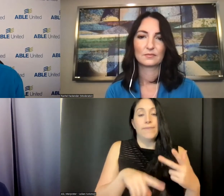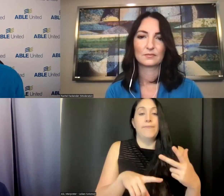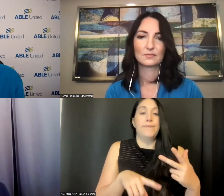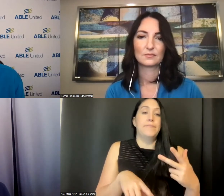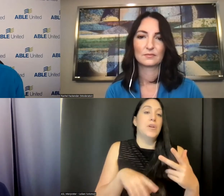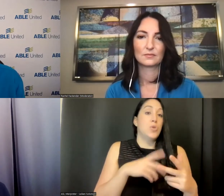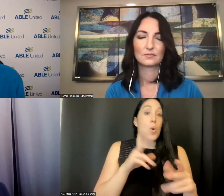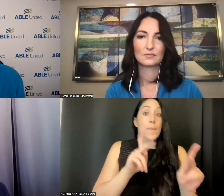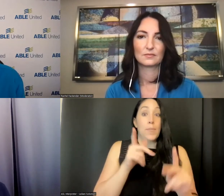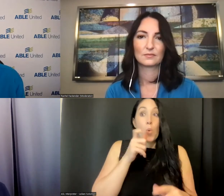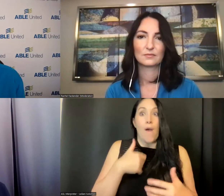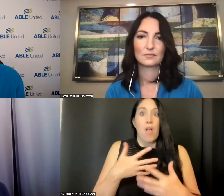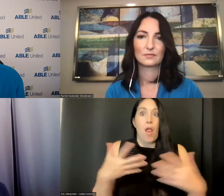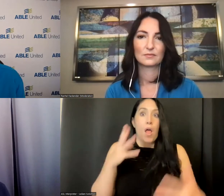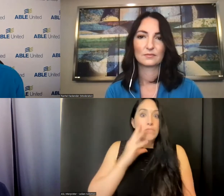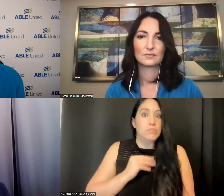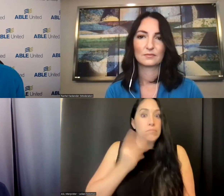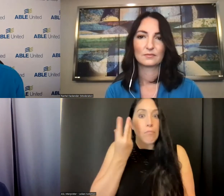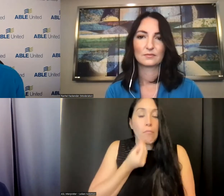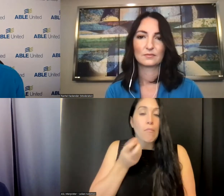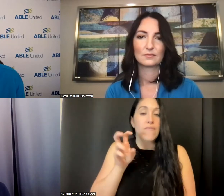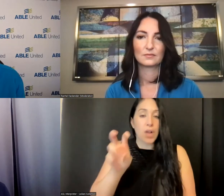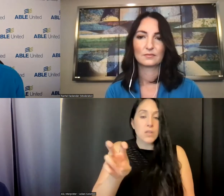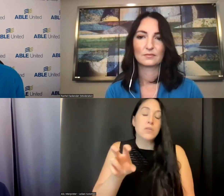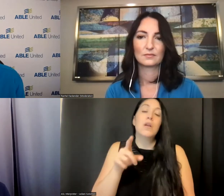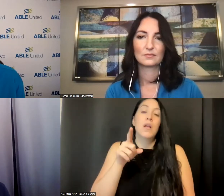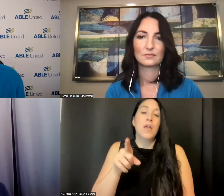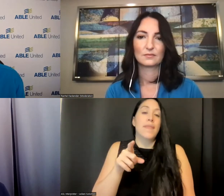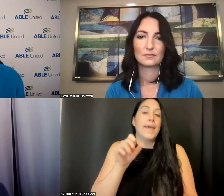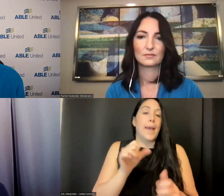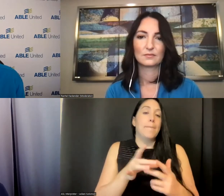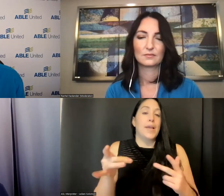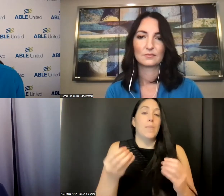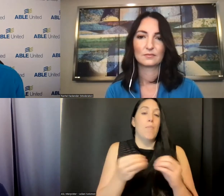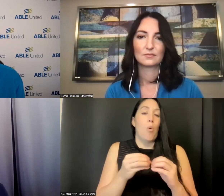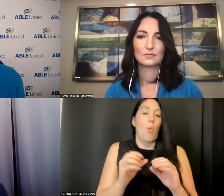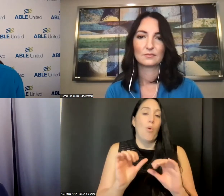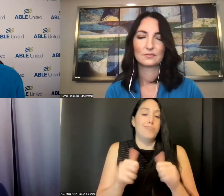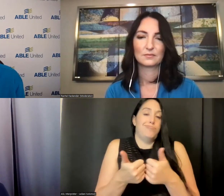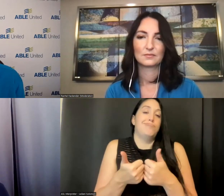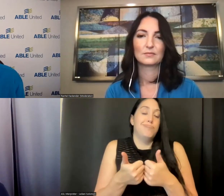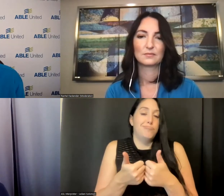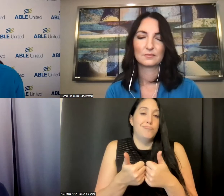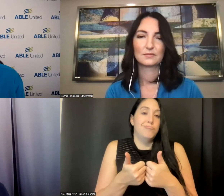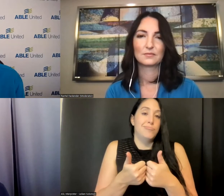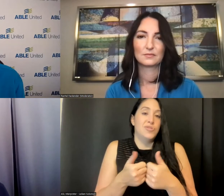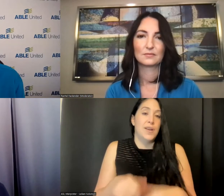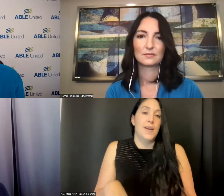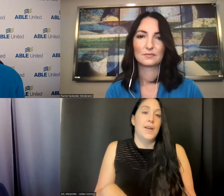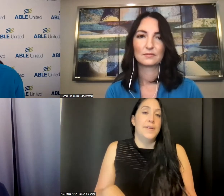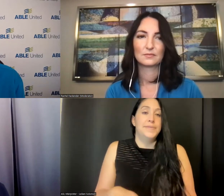can invest in some of those underlying funds, which are type through Vanguard or